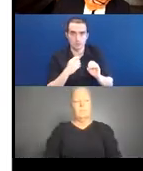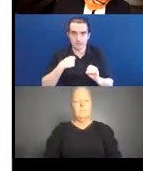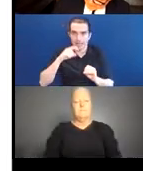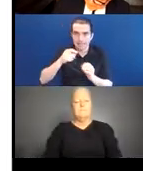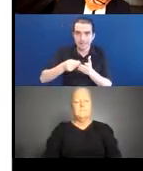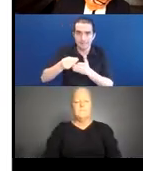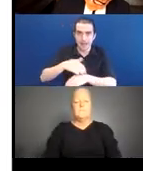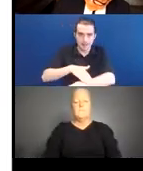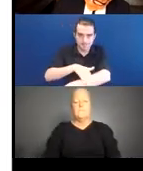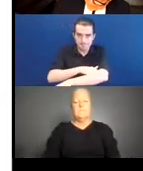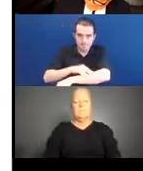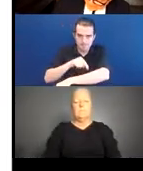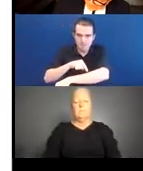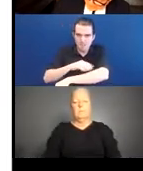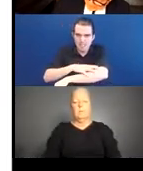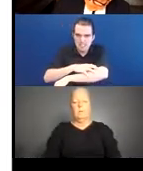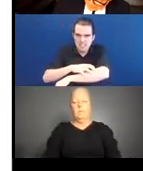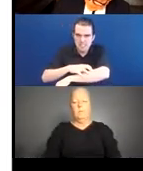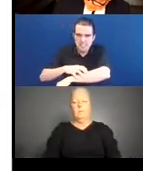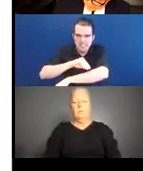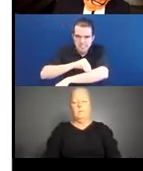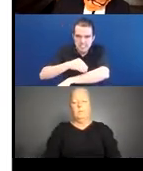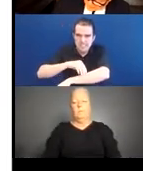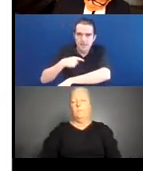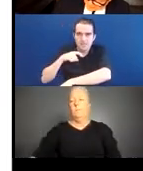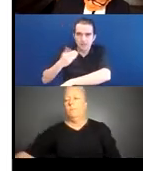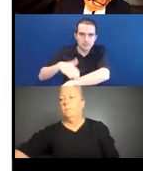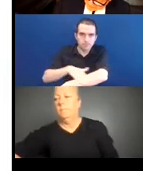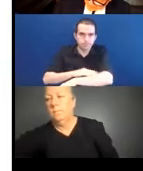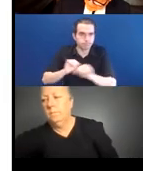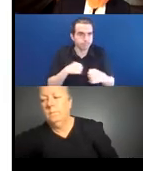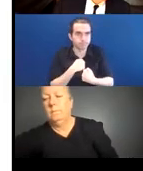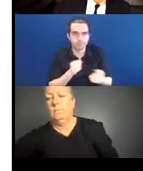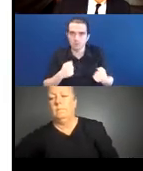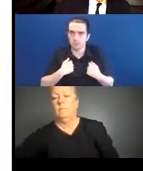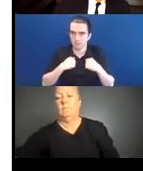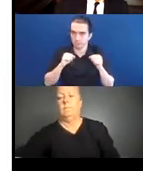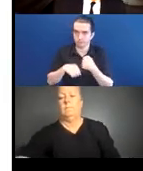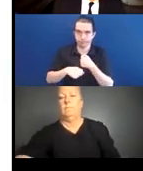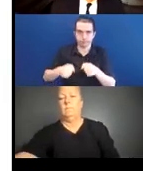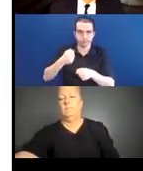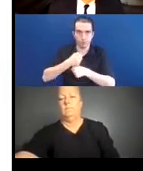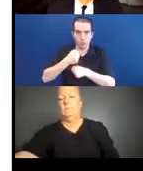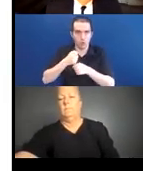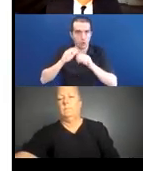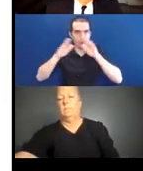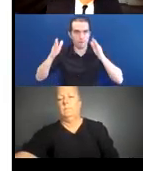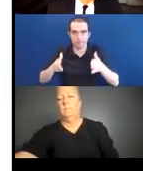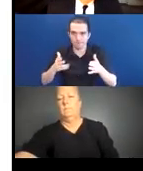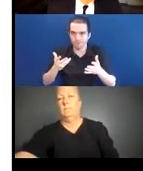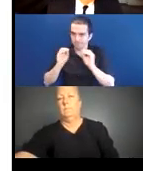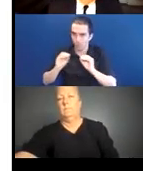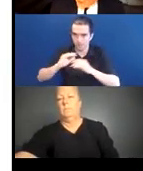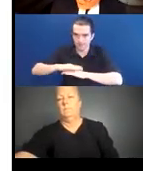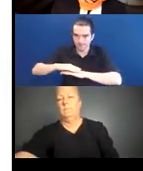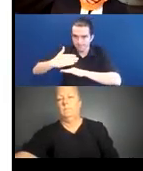of DPOs with the machinery of government. This ensured accessible formats of information. This is from New Zealand.